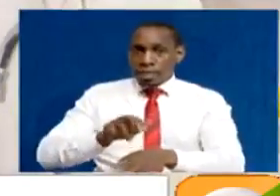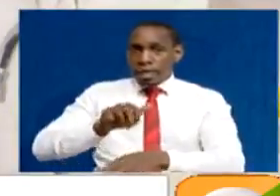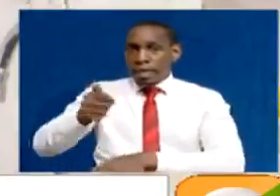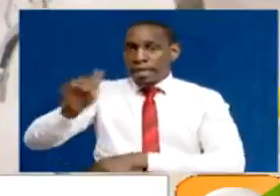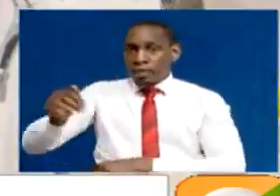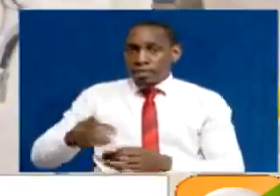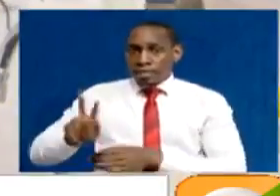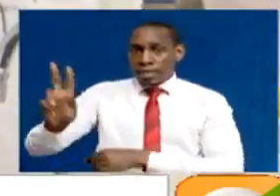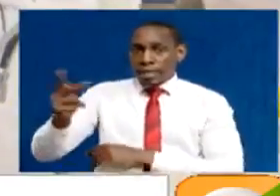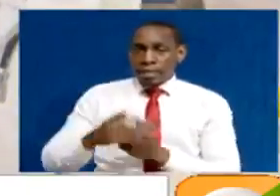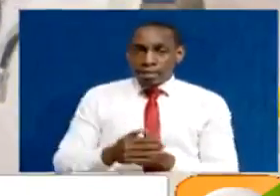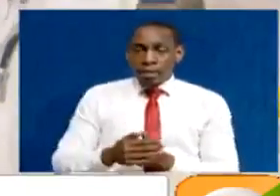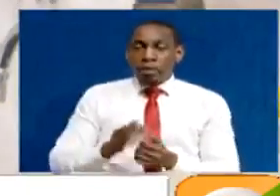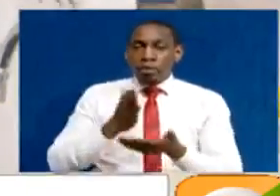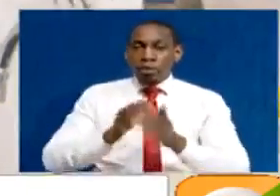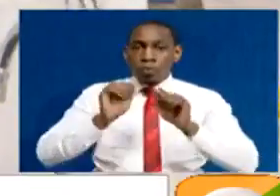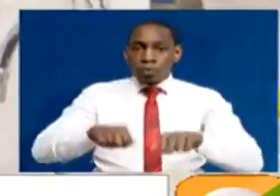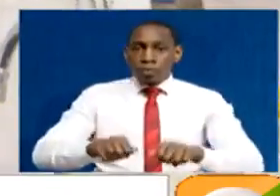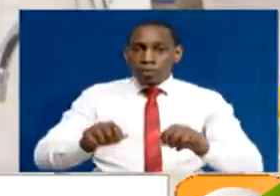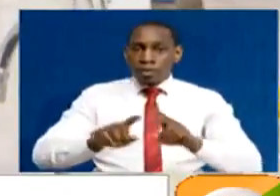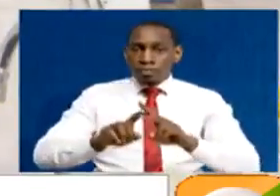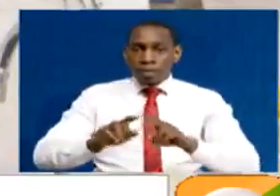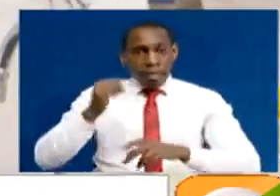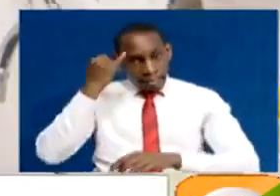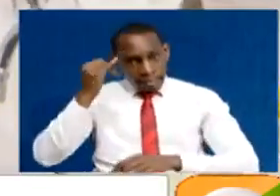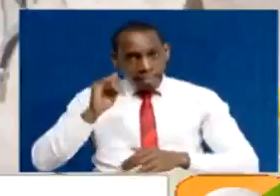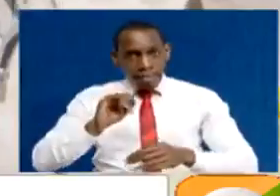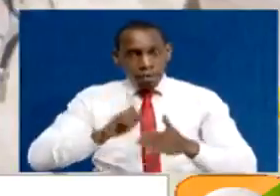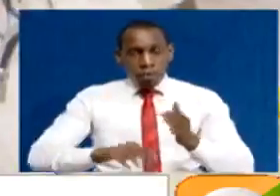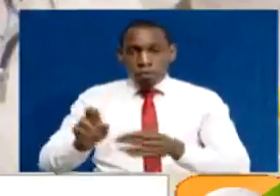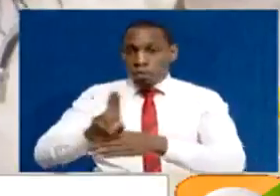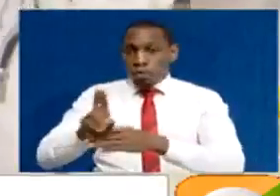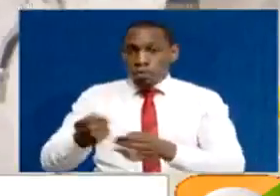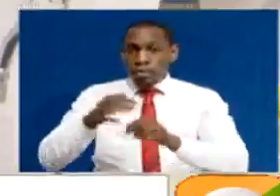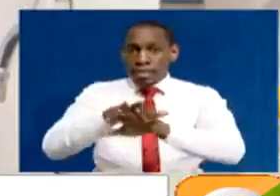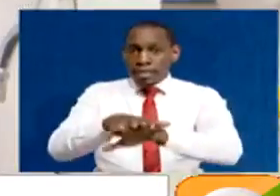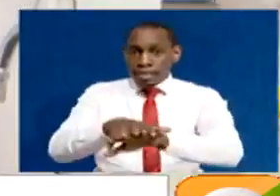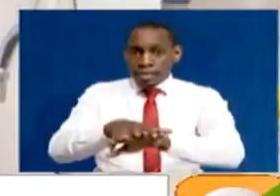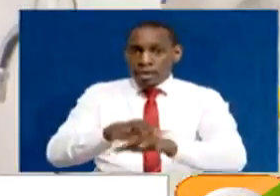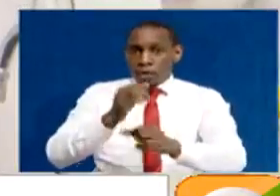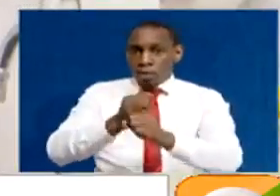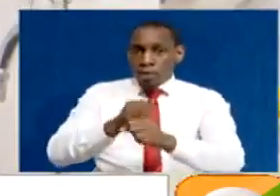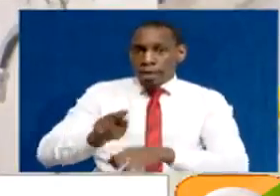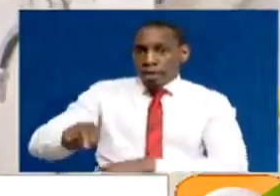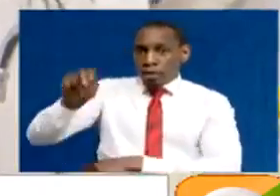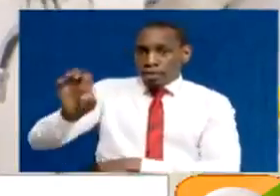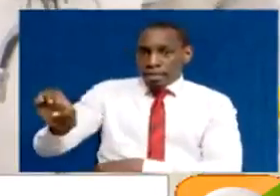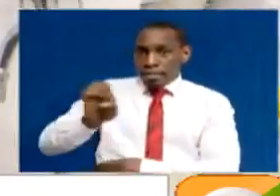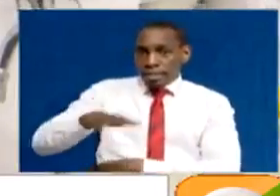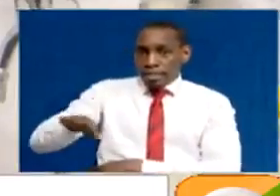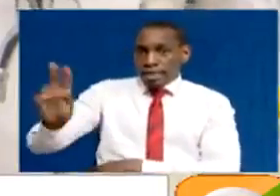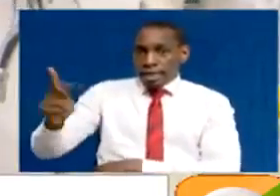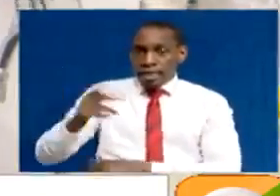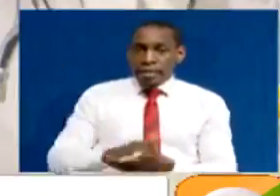of the counties in Kenya, we can actually possibly start thinking of using that integrated method in the northeastern part of